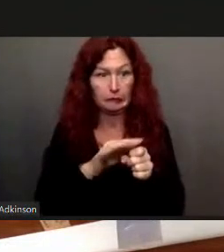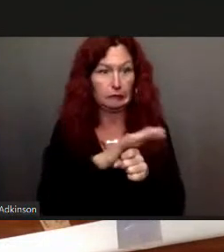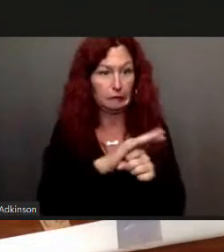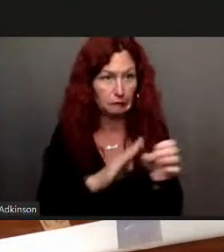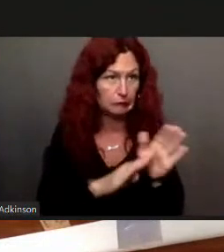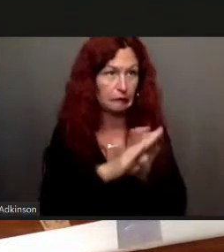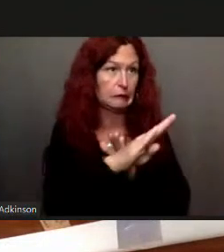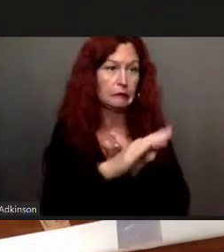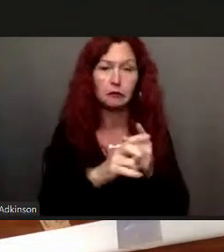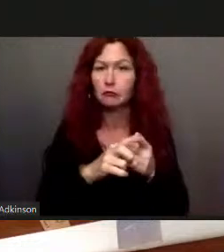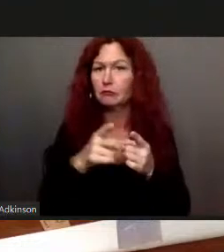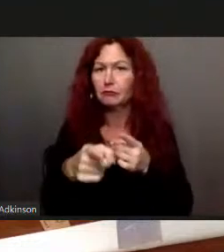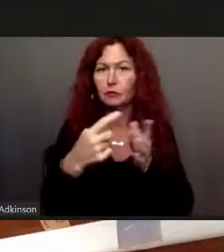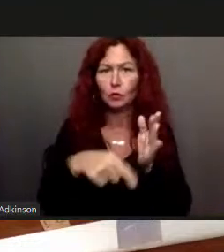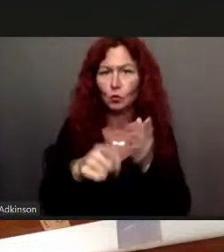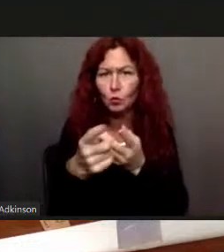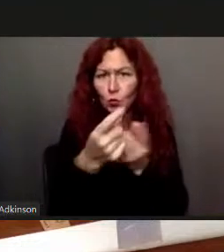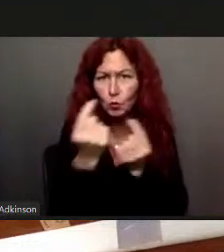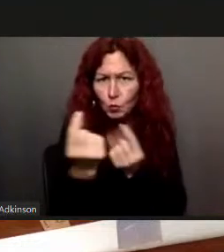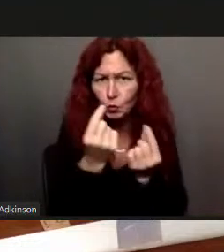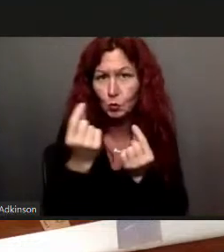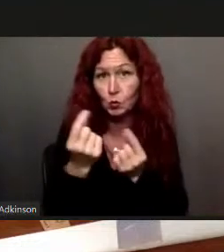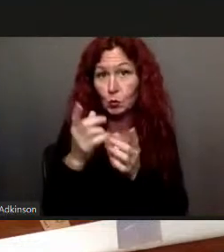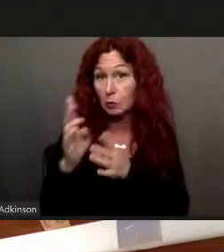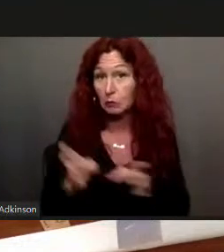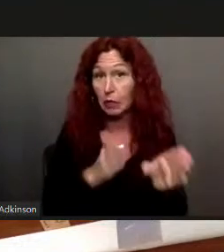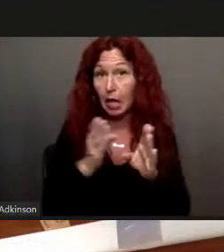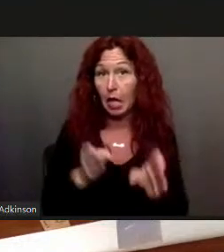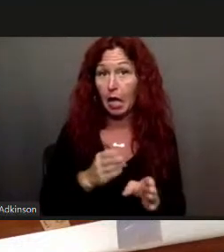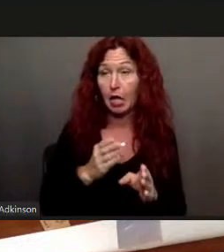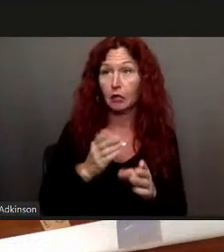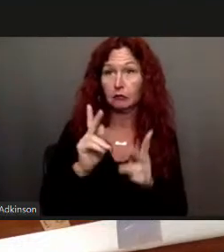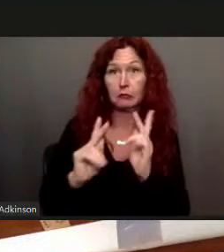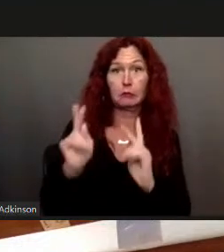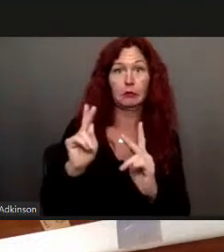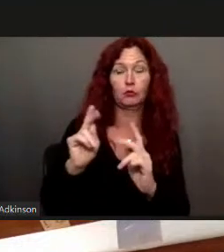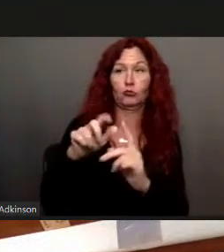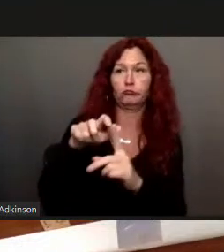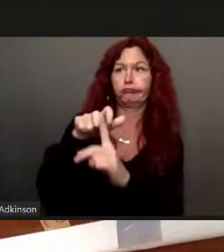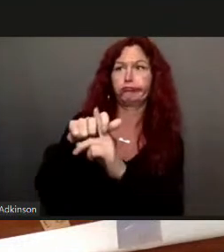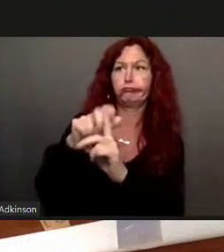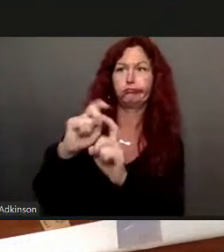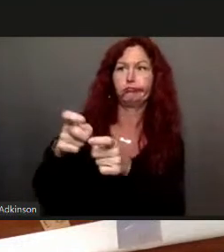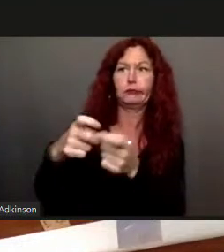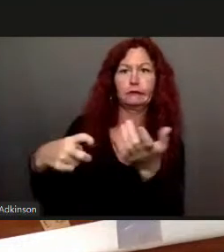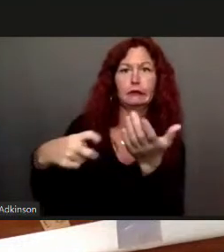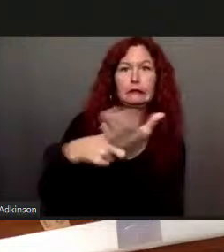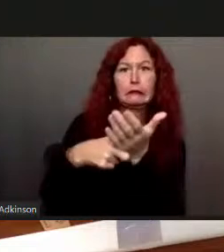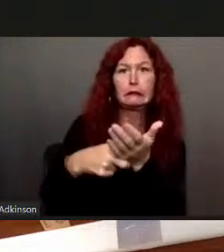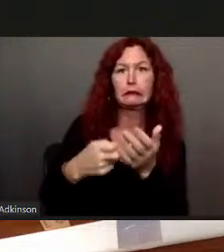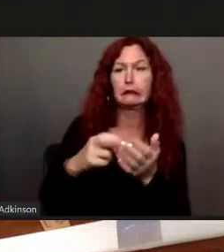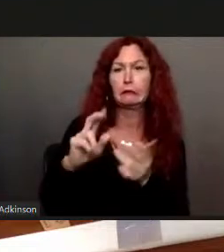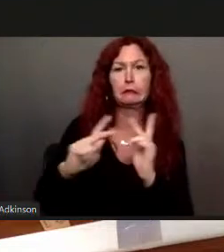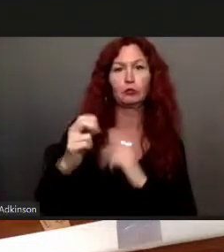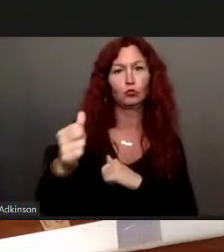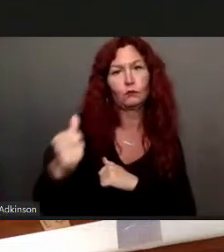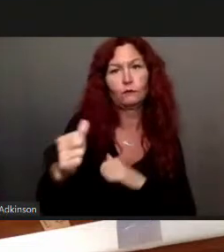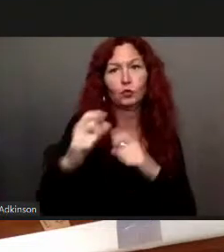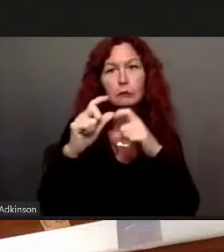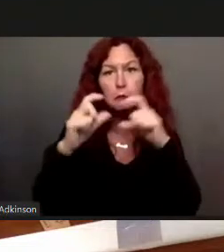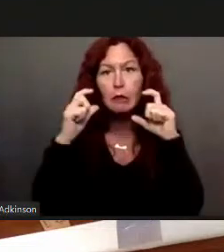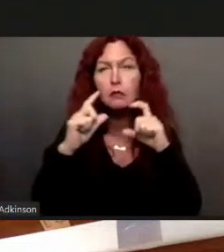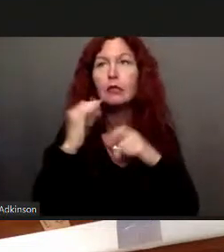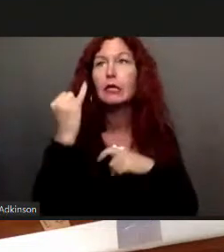who aren't obeying mask rules in public places, such as in parks? You know, if someone's walking their dog and they're not wearing their mask, I mean, are